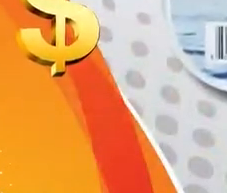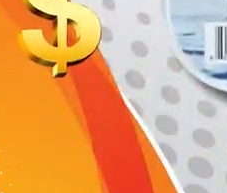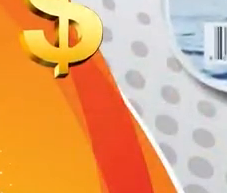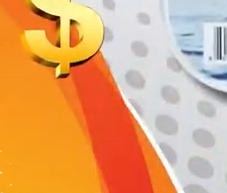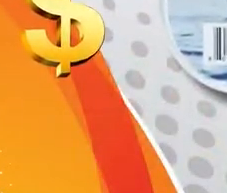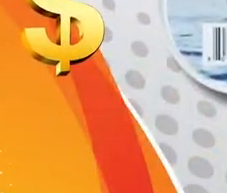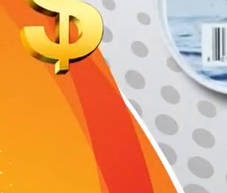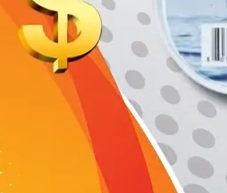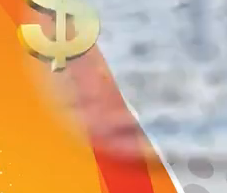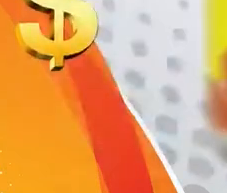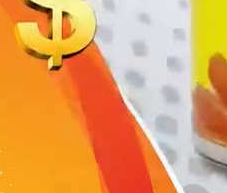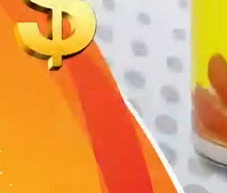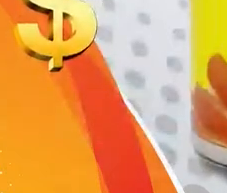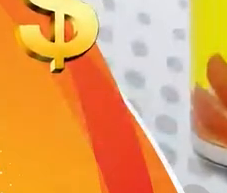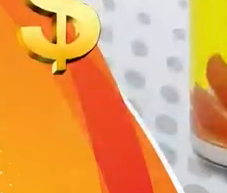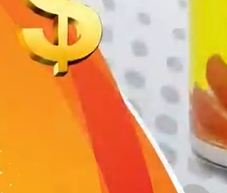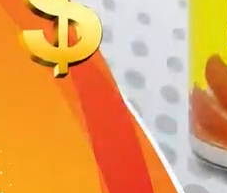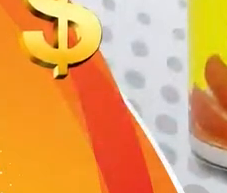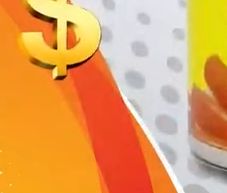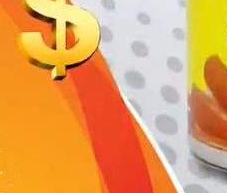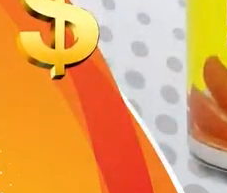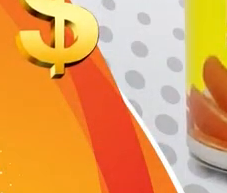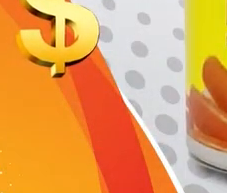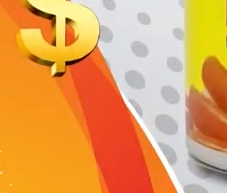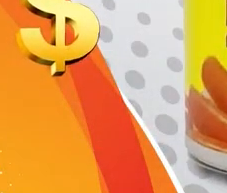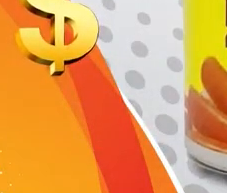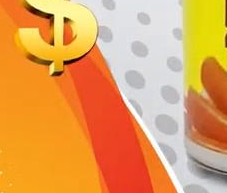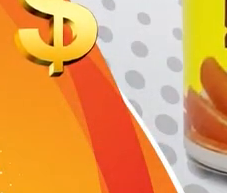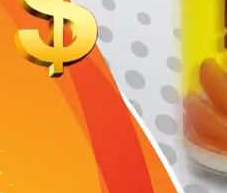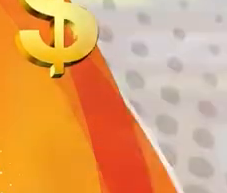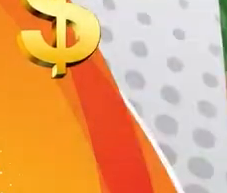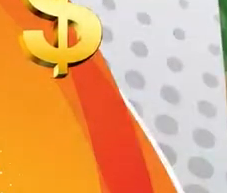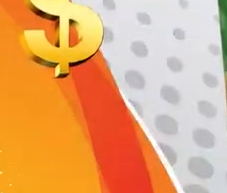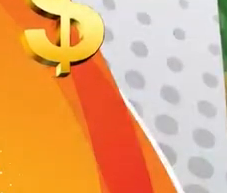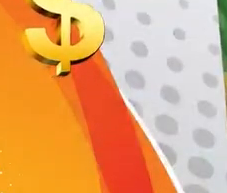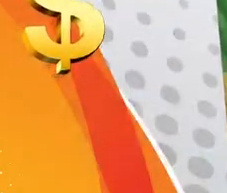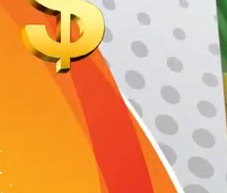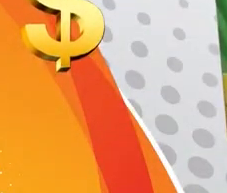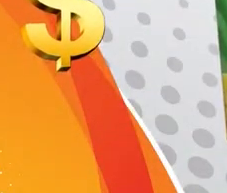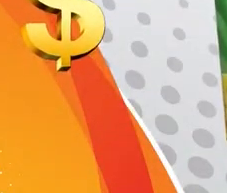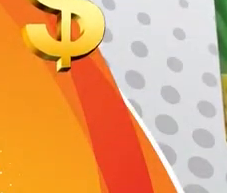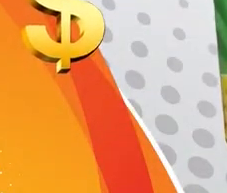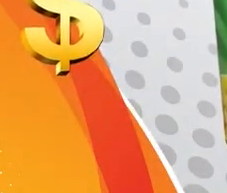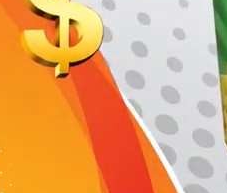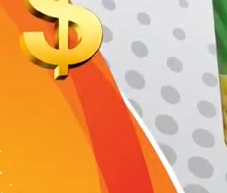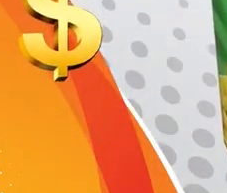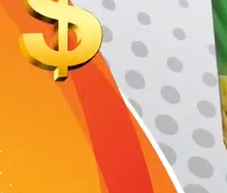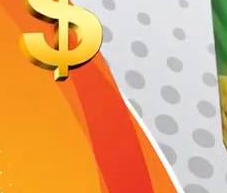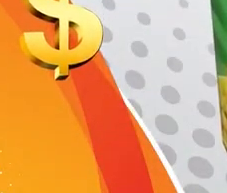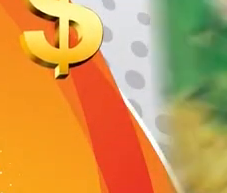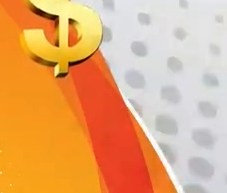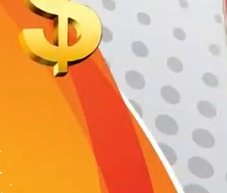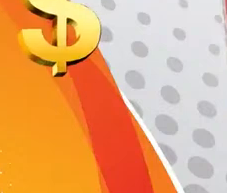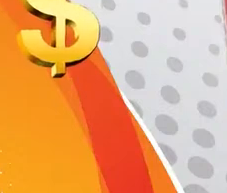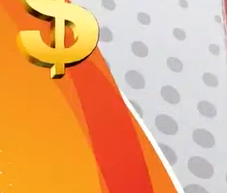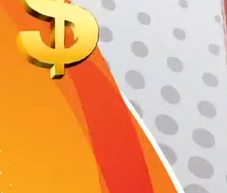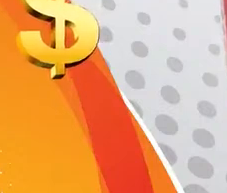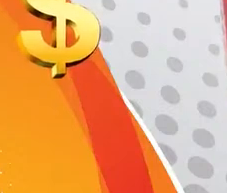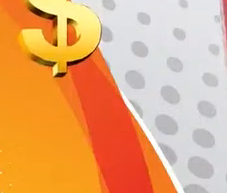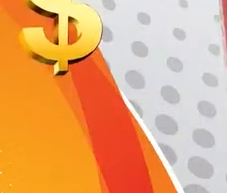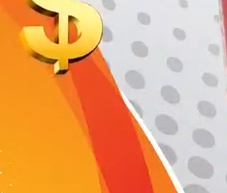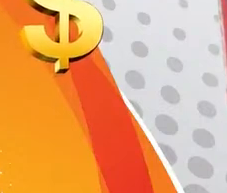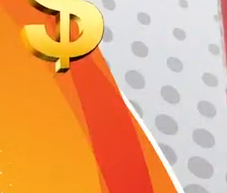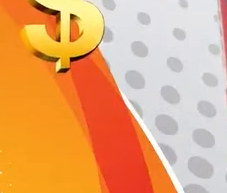Sardines, 4 for $19.99. Santa Rosa Chicken Vienna Sausage, 4 for $19.99. May Pride Sweet Kernel Corn, 3 for $19.99. Maybell's Peanut